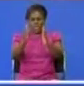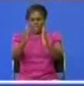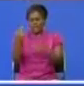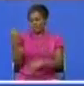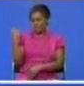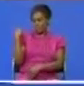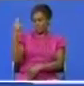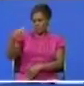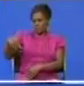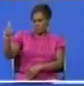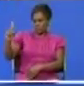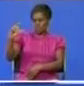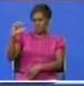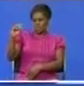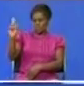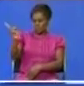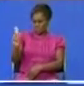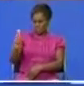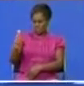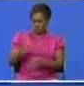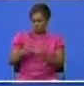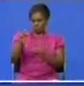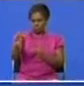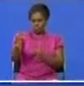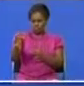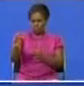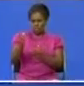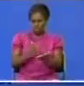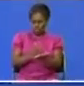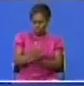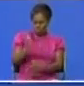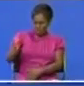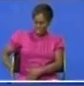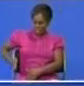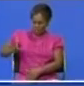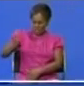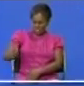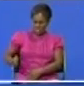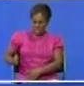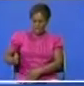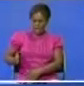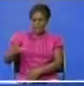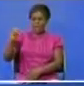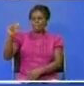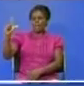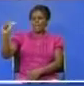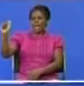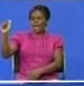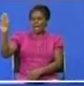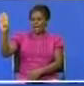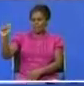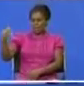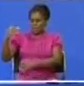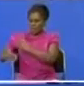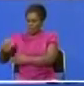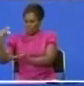recent approval by Cabinet to extend the SGR to pass through to Naivasha to terminate at Malaba border, neighboring